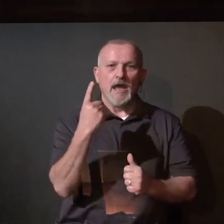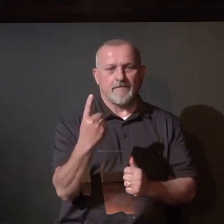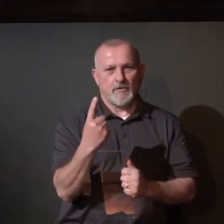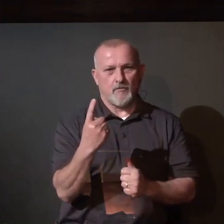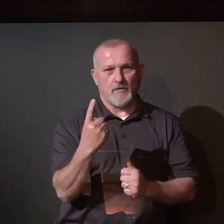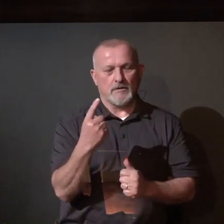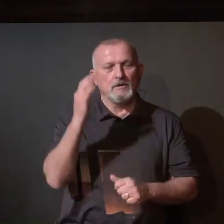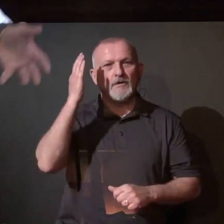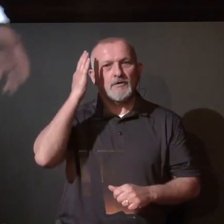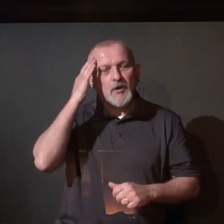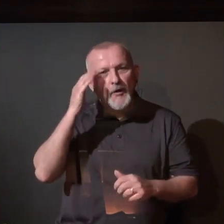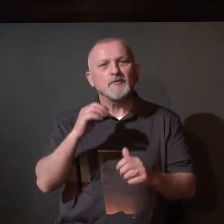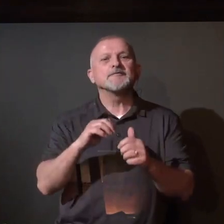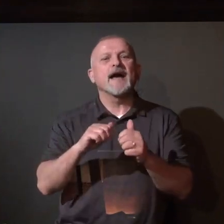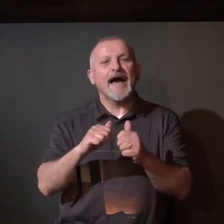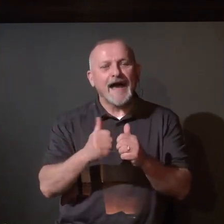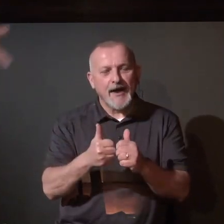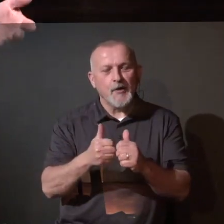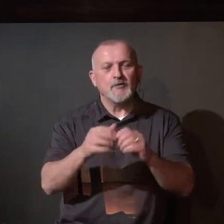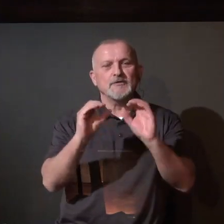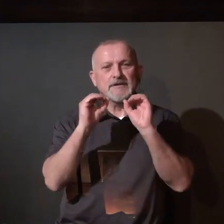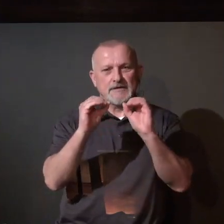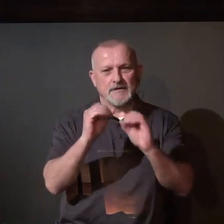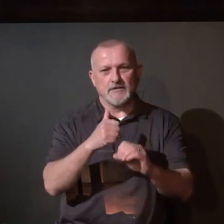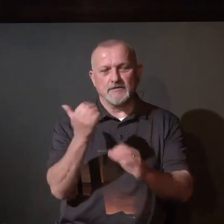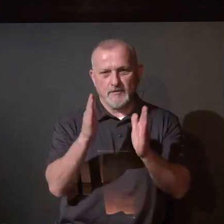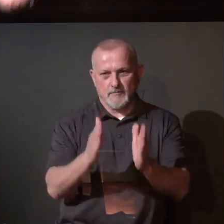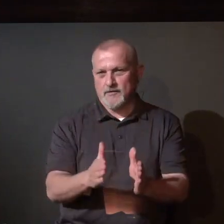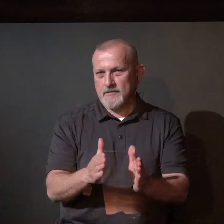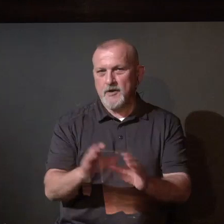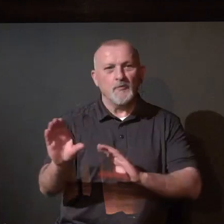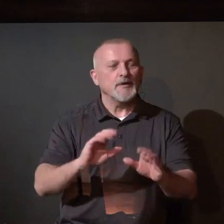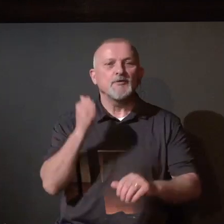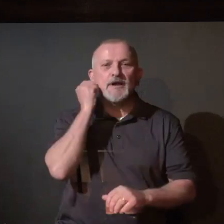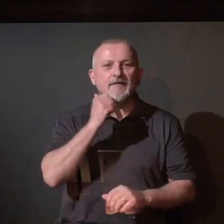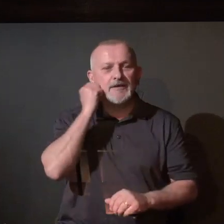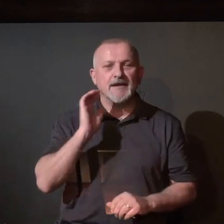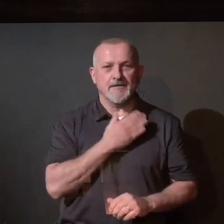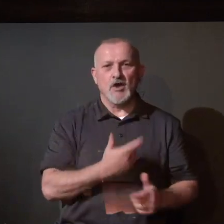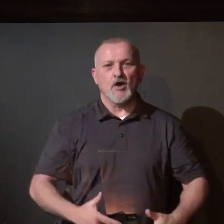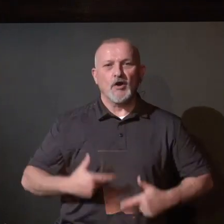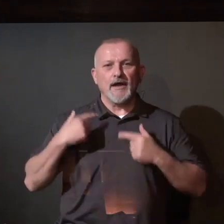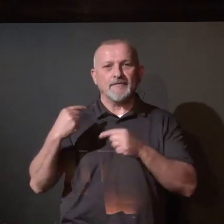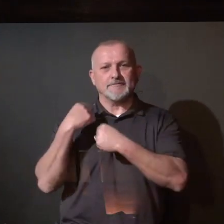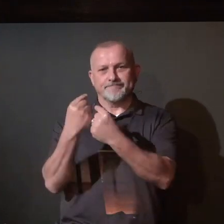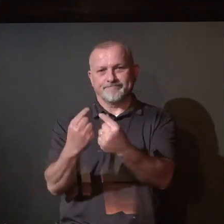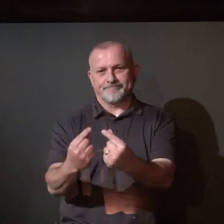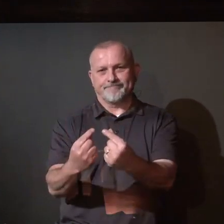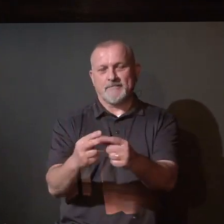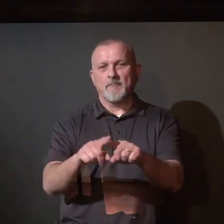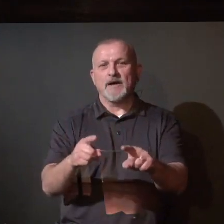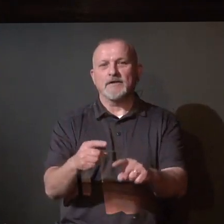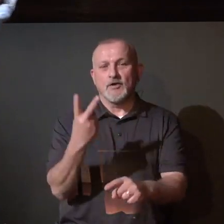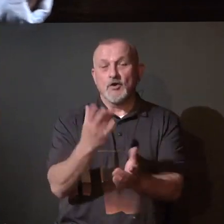us know how to teach. We do it every day. We've done it all of our lives. But there's two things that stand